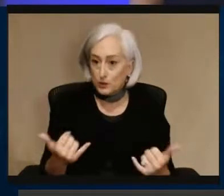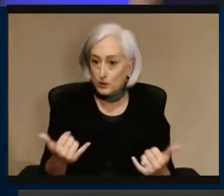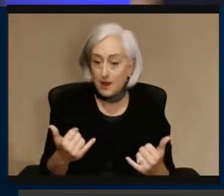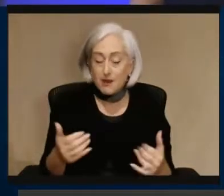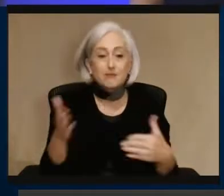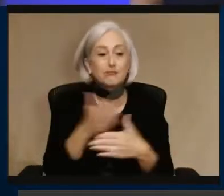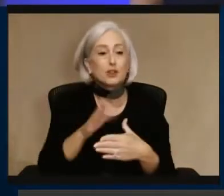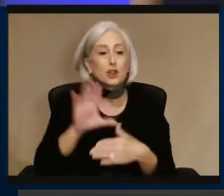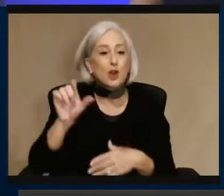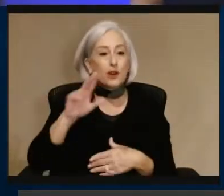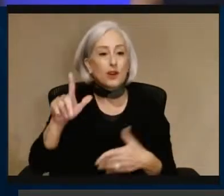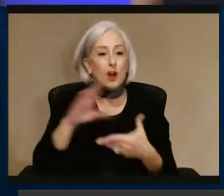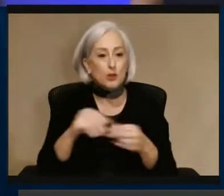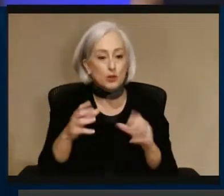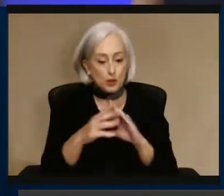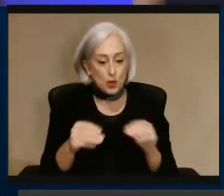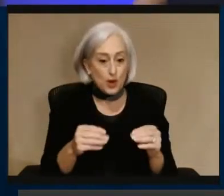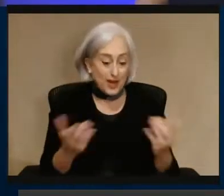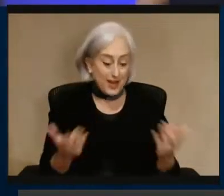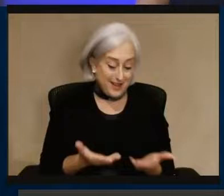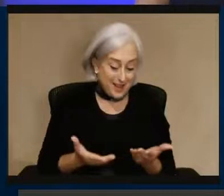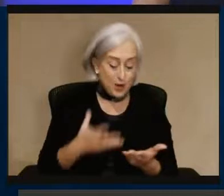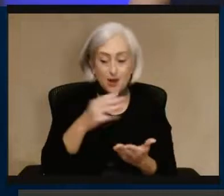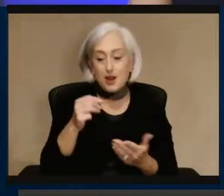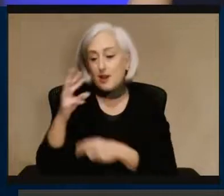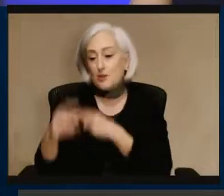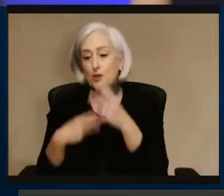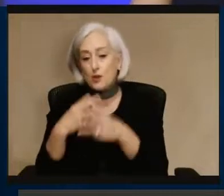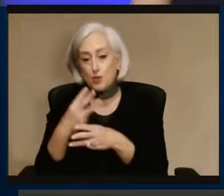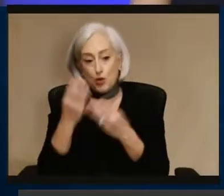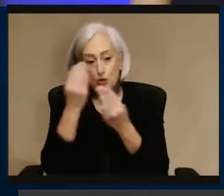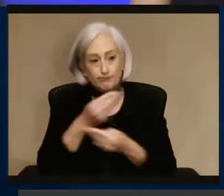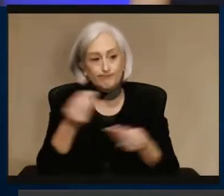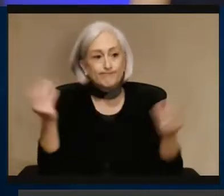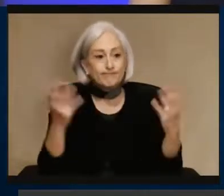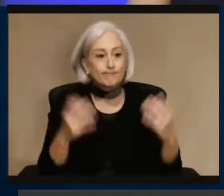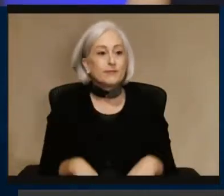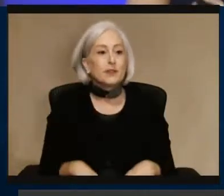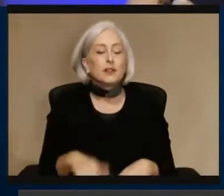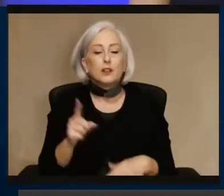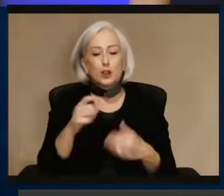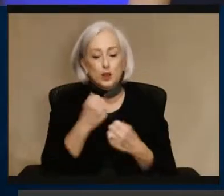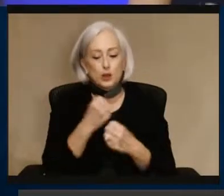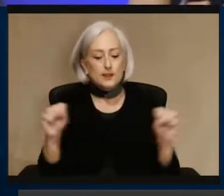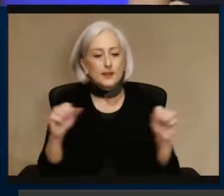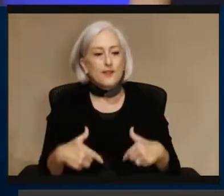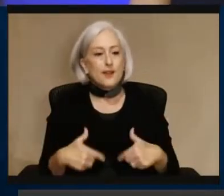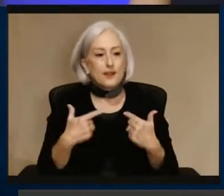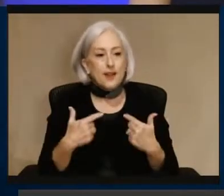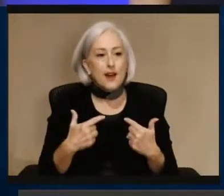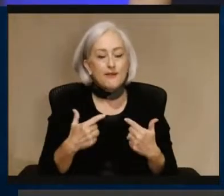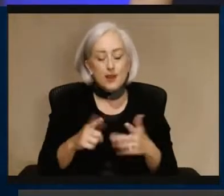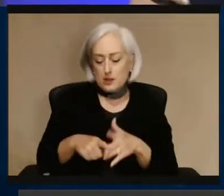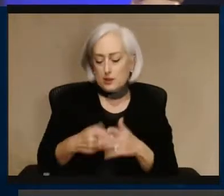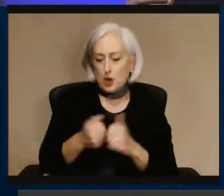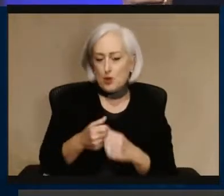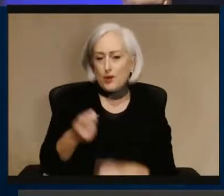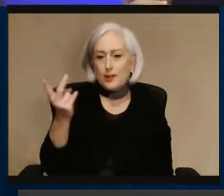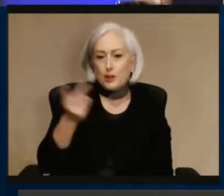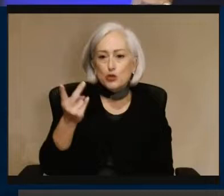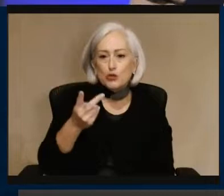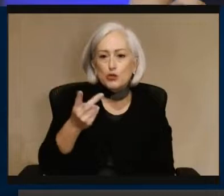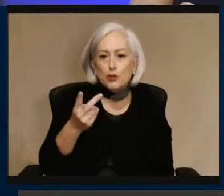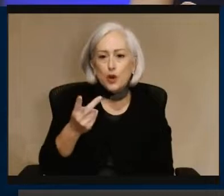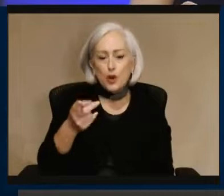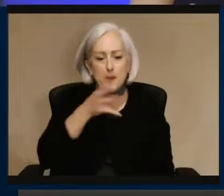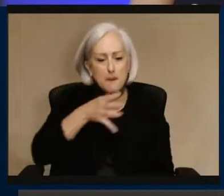No question, you are saving lives. I want to start with you because, like so many parents, they are always looking for signs and ways to reach their children. What are some of